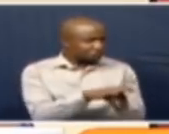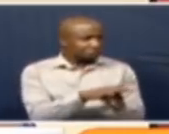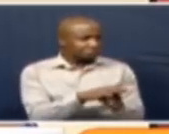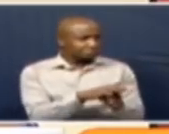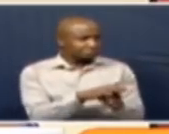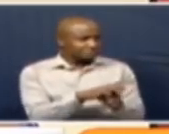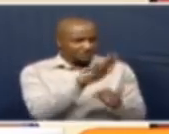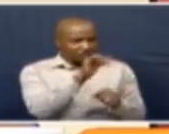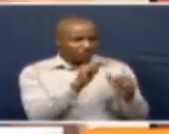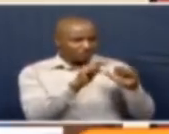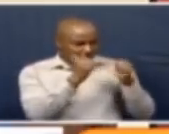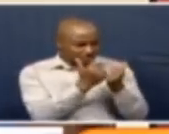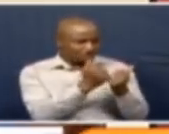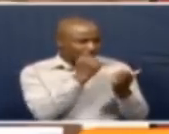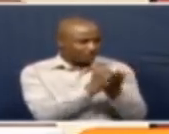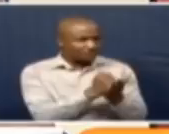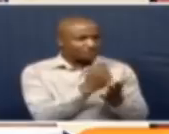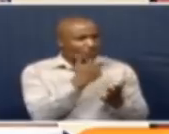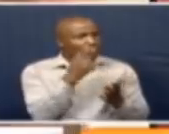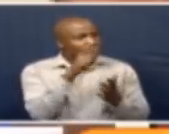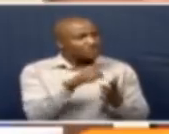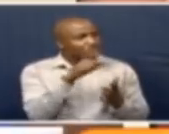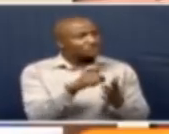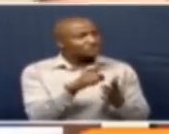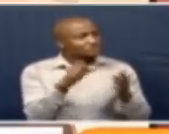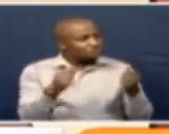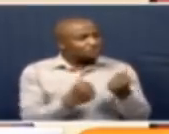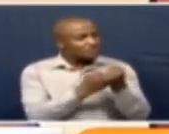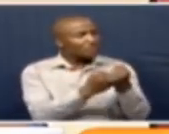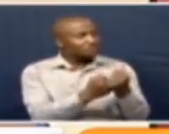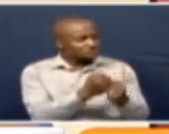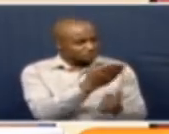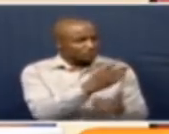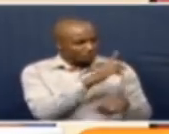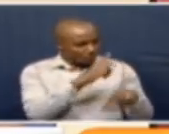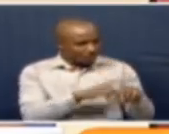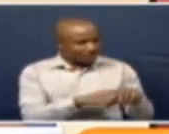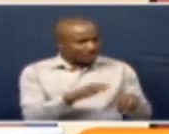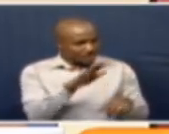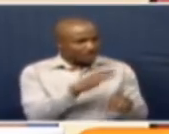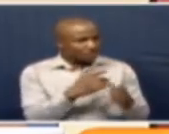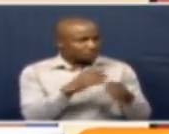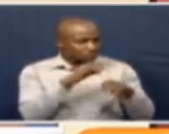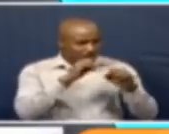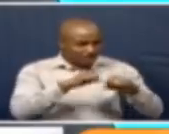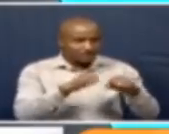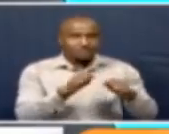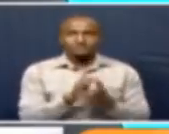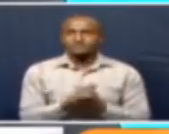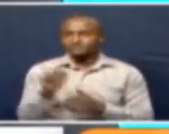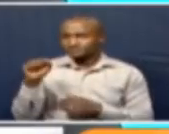from agency who are supposed to be your spokesperson when it comes to actually sealing these deals? Yes,